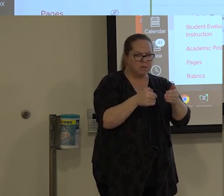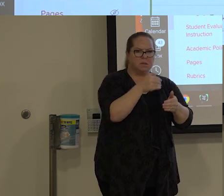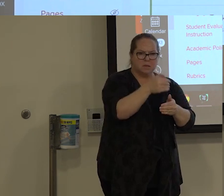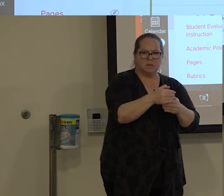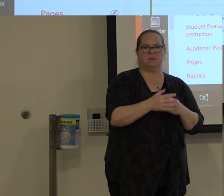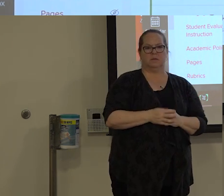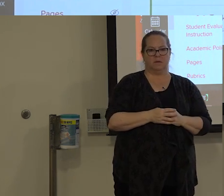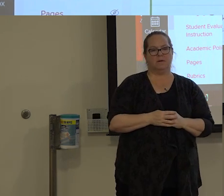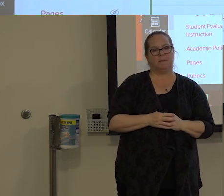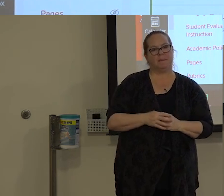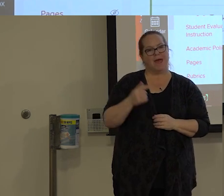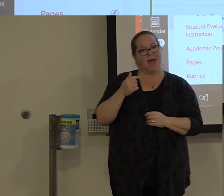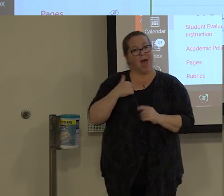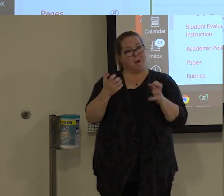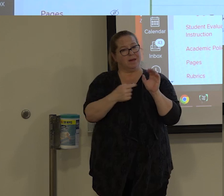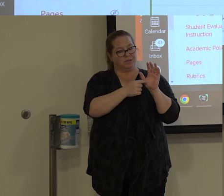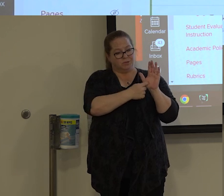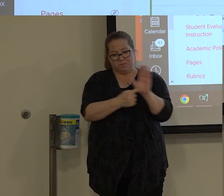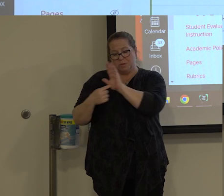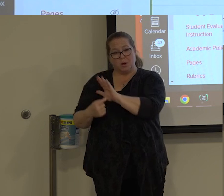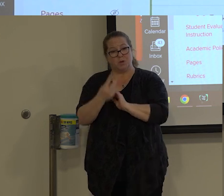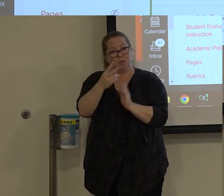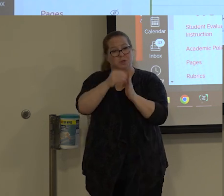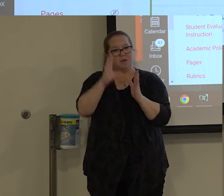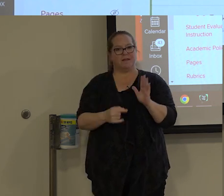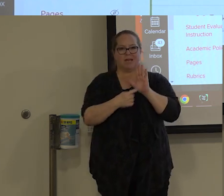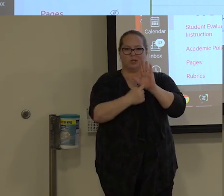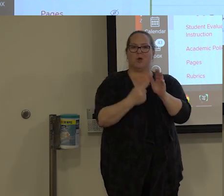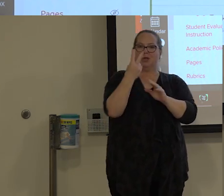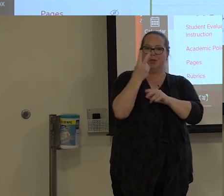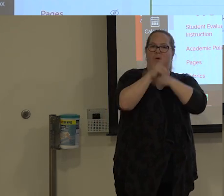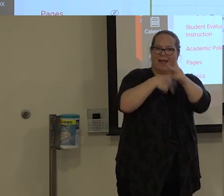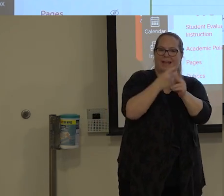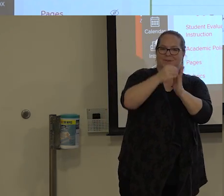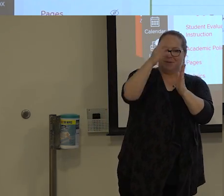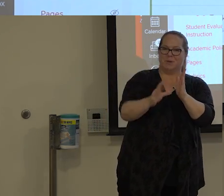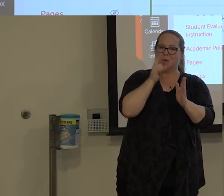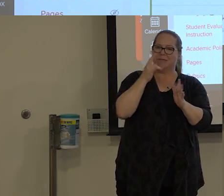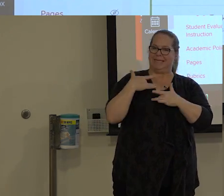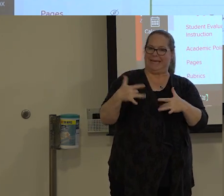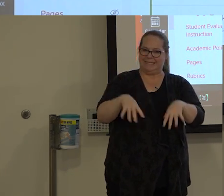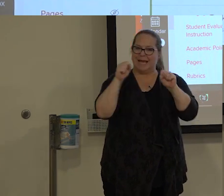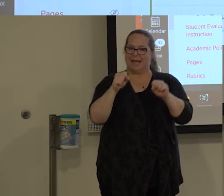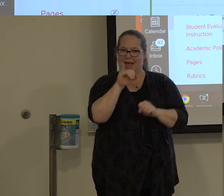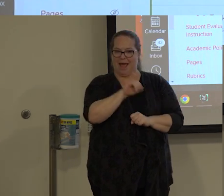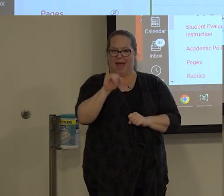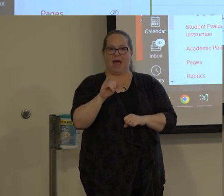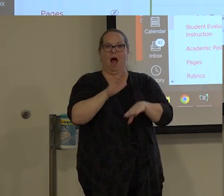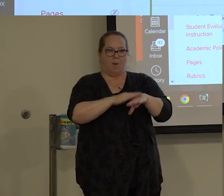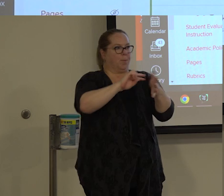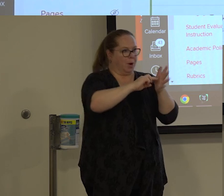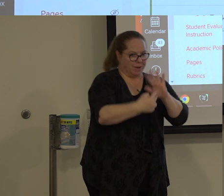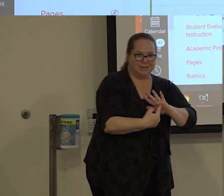completely. Now I choose to highlight these two students because they embody the two kinds of students who tend to take II courses on purpose. And